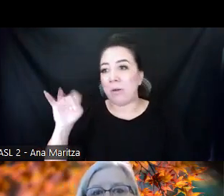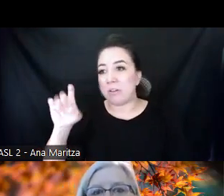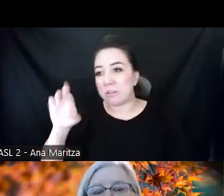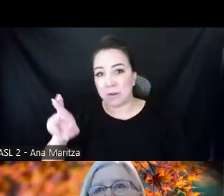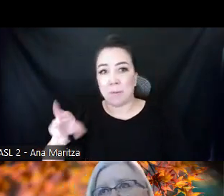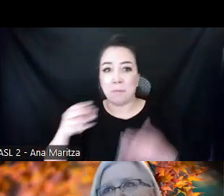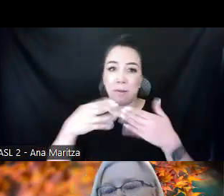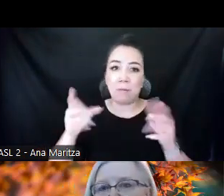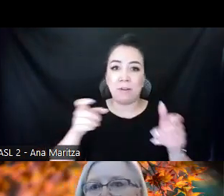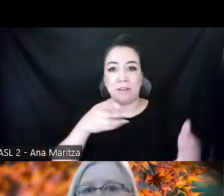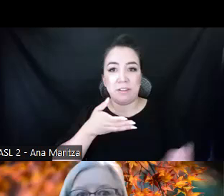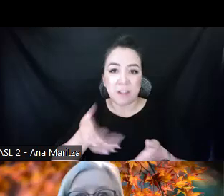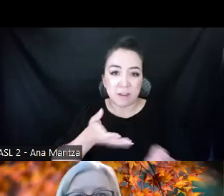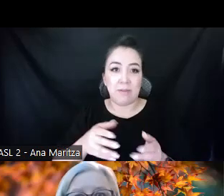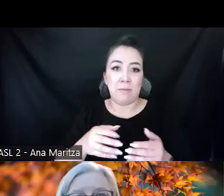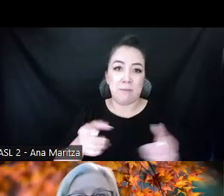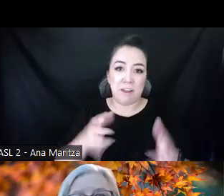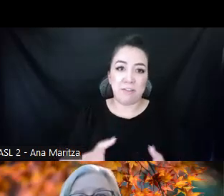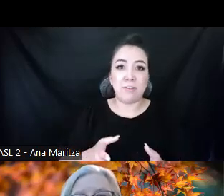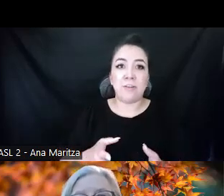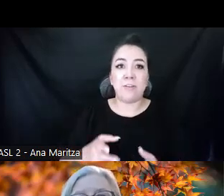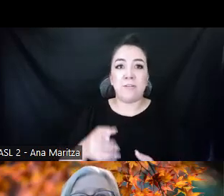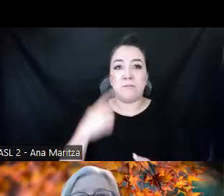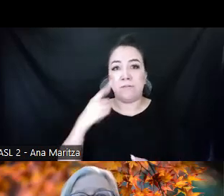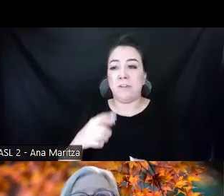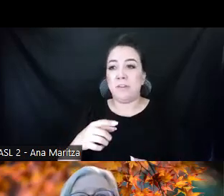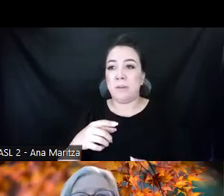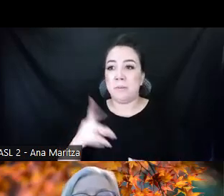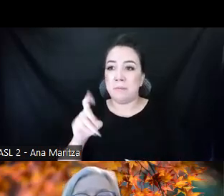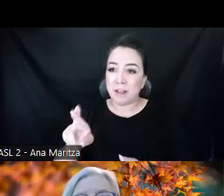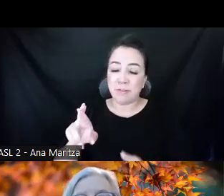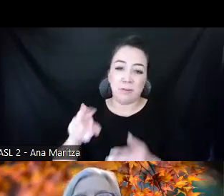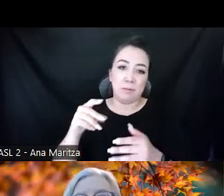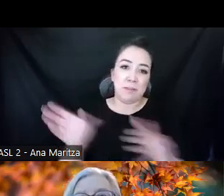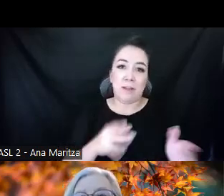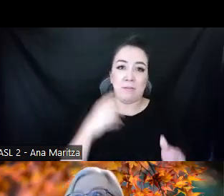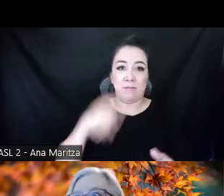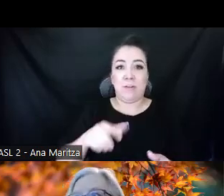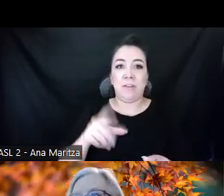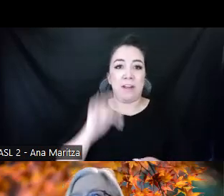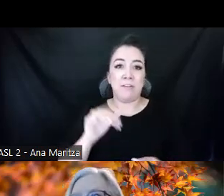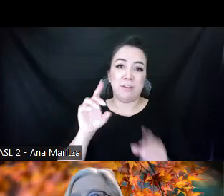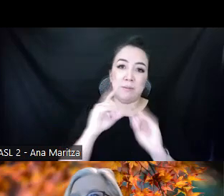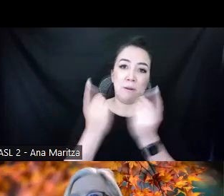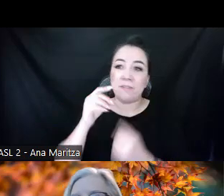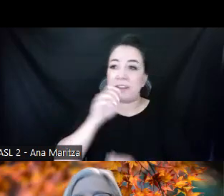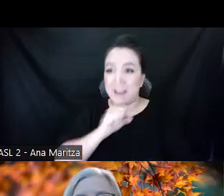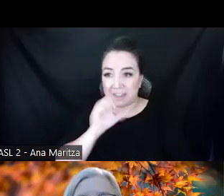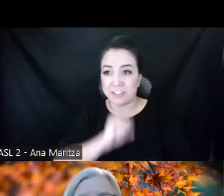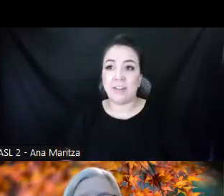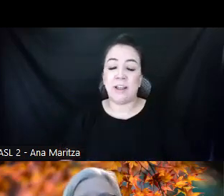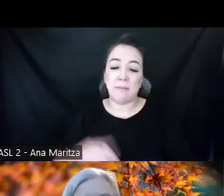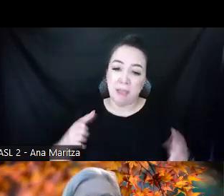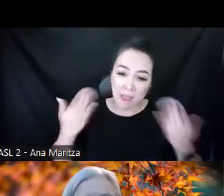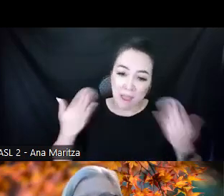manager for the Master Plan for Aging here at the California Department of Aging, and I'm happy to